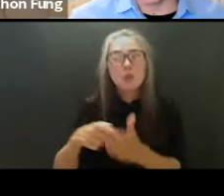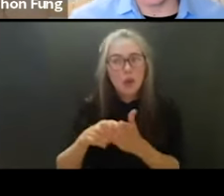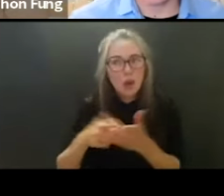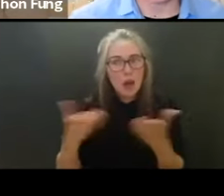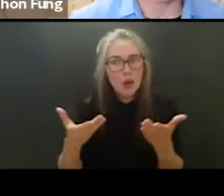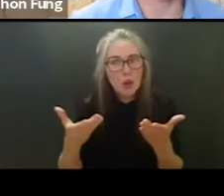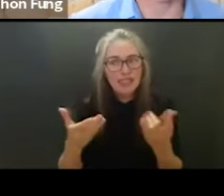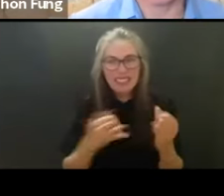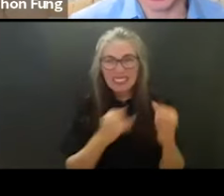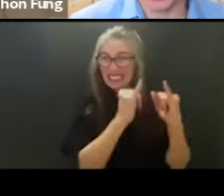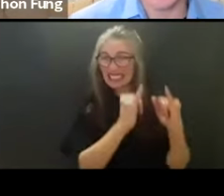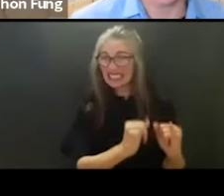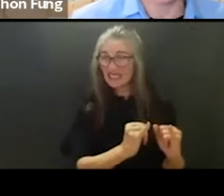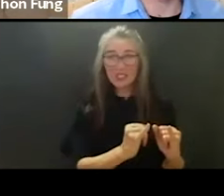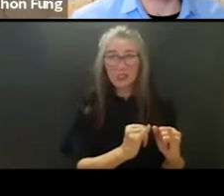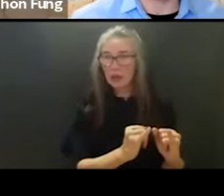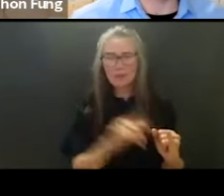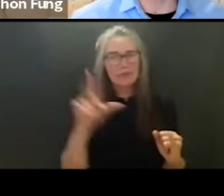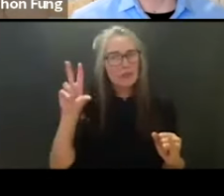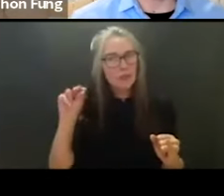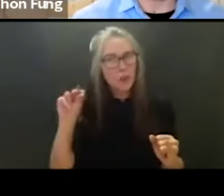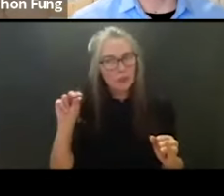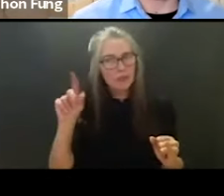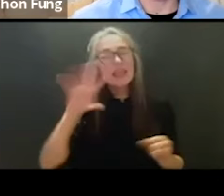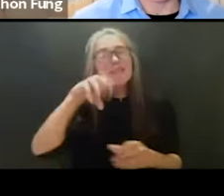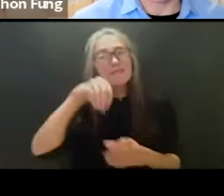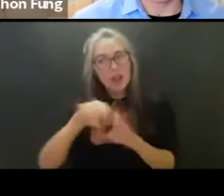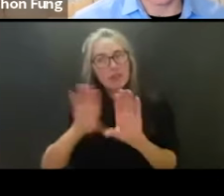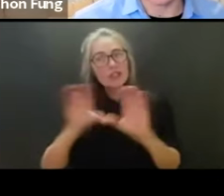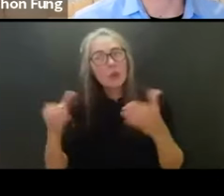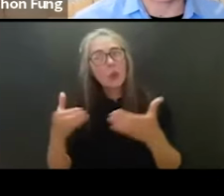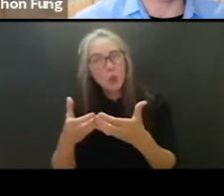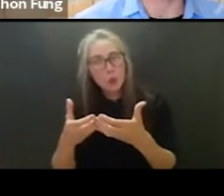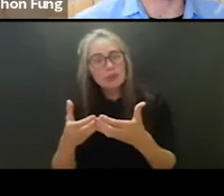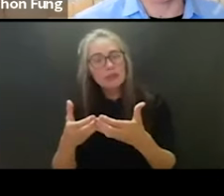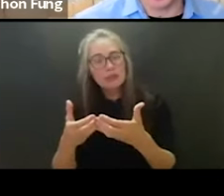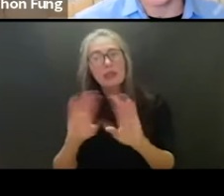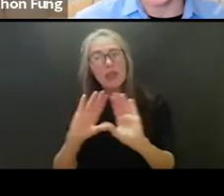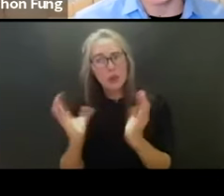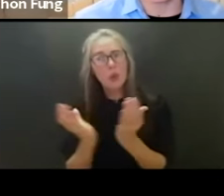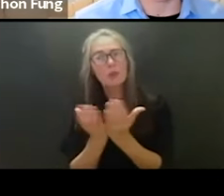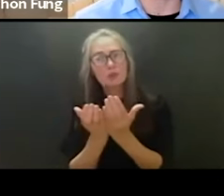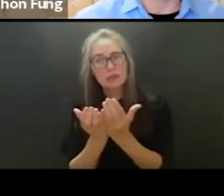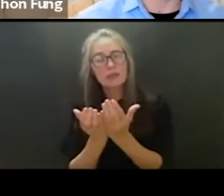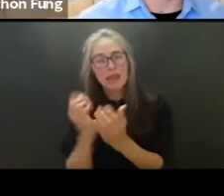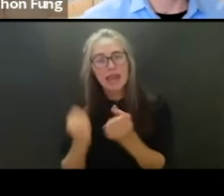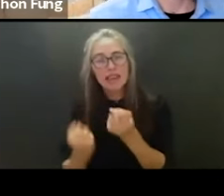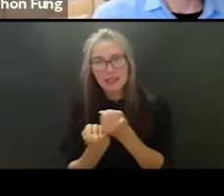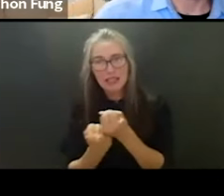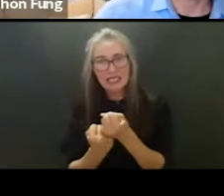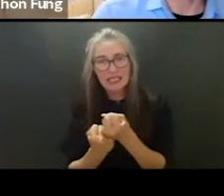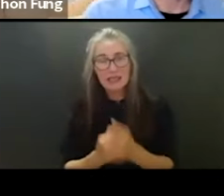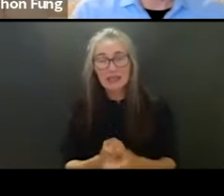political equality also requires group. Some fairness among groups and advocacy